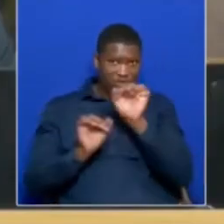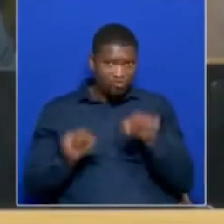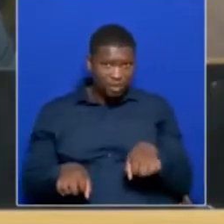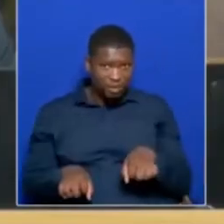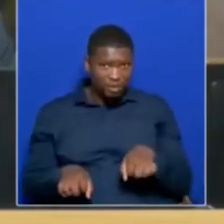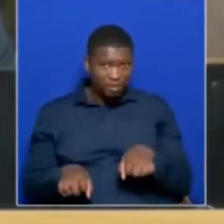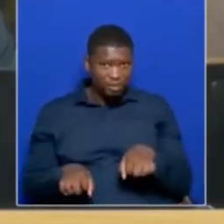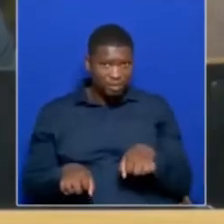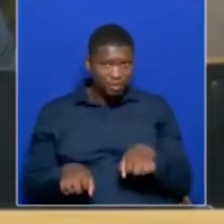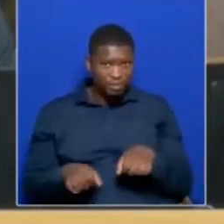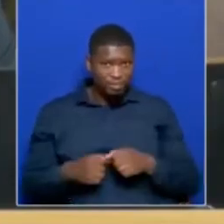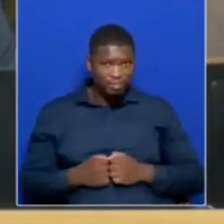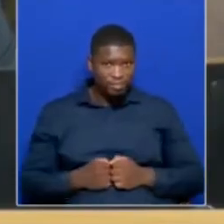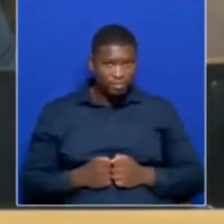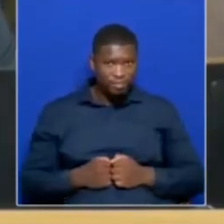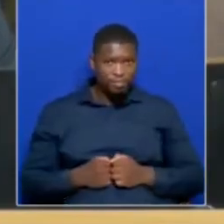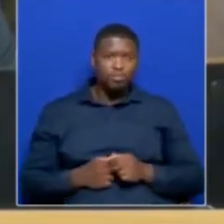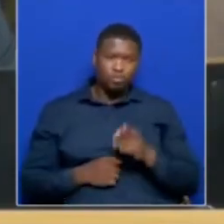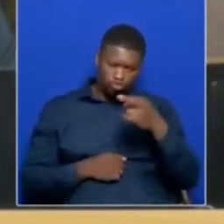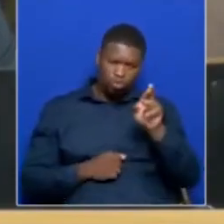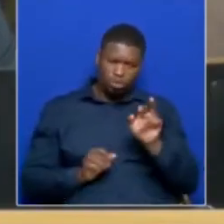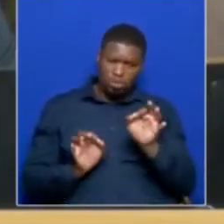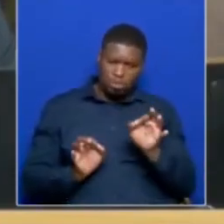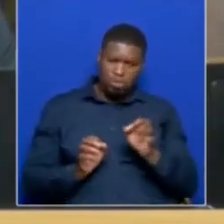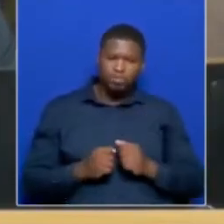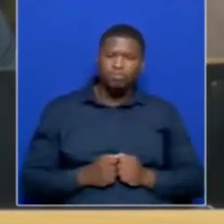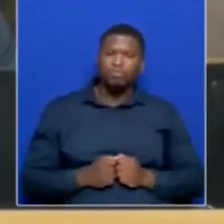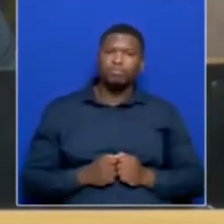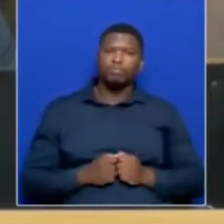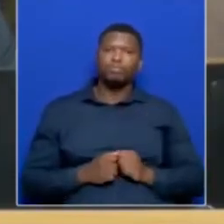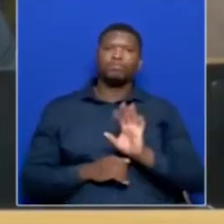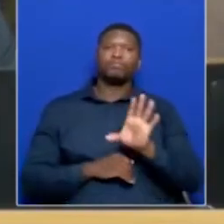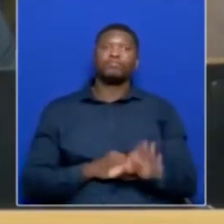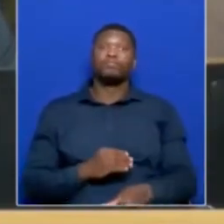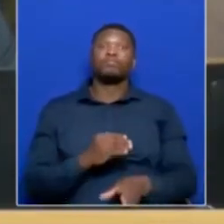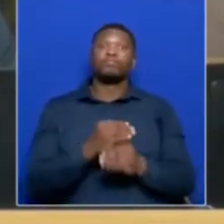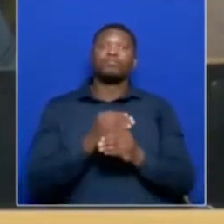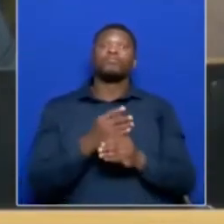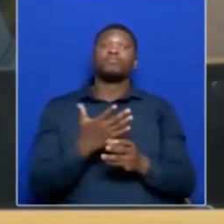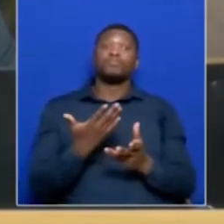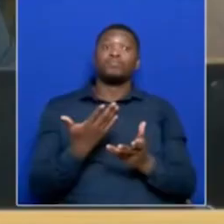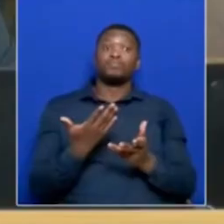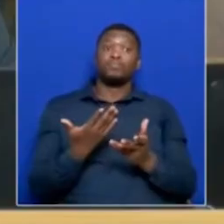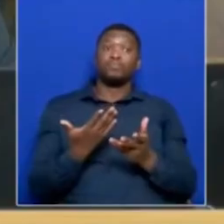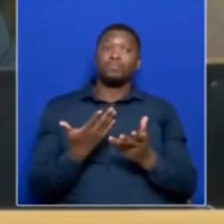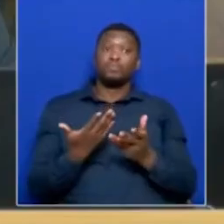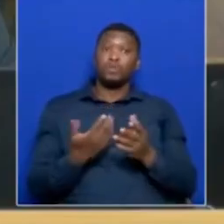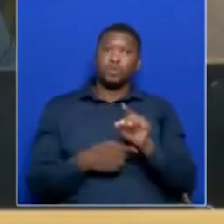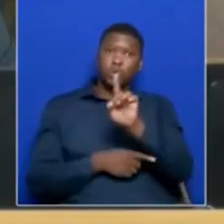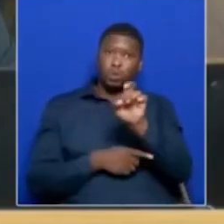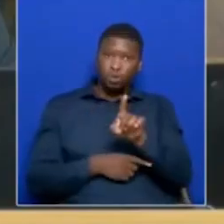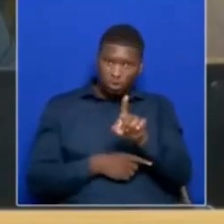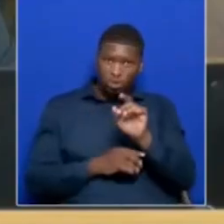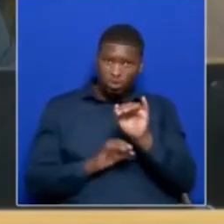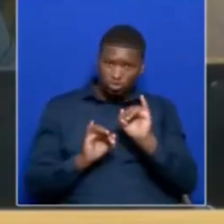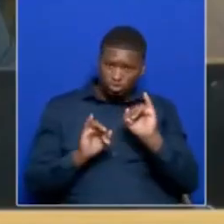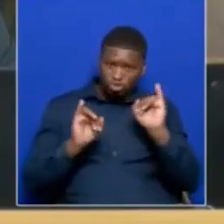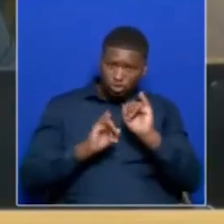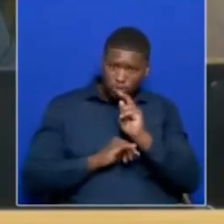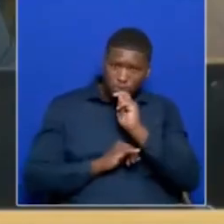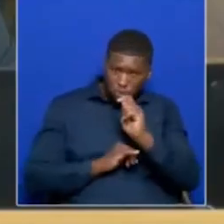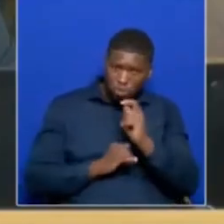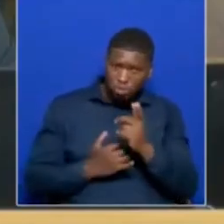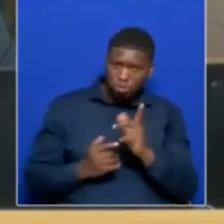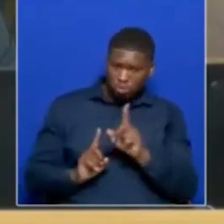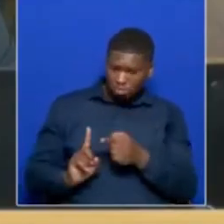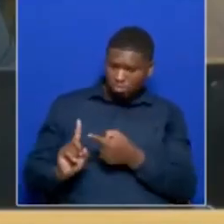That's correct, Chair. And were you serious about wanting to prevent Mr.